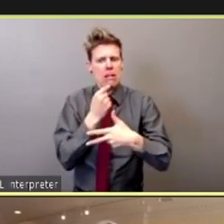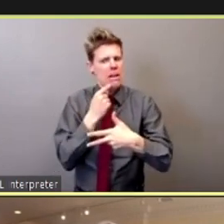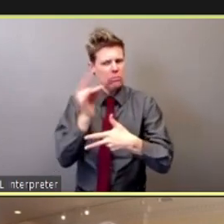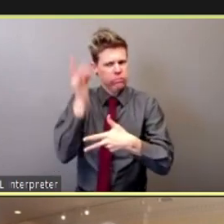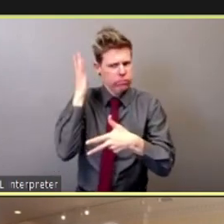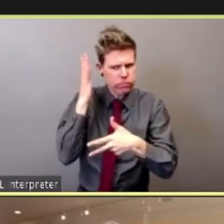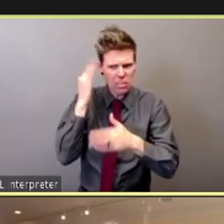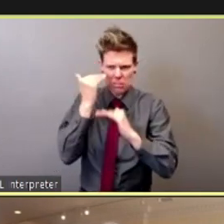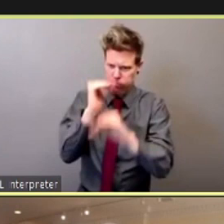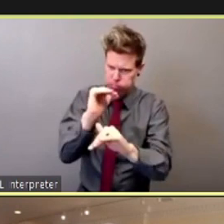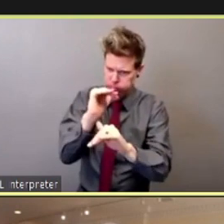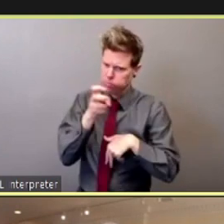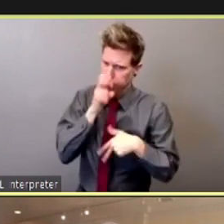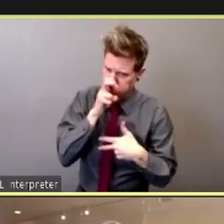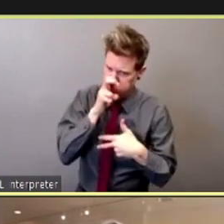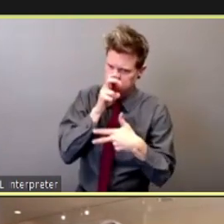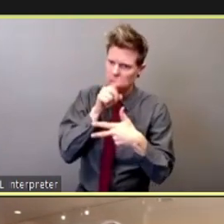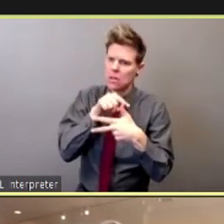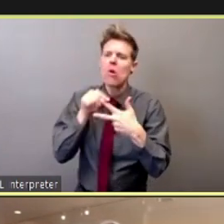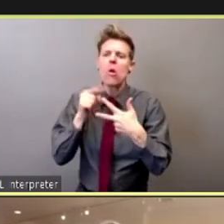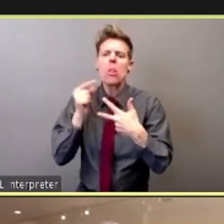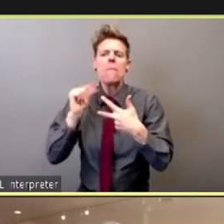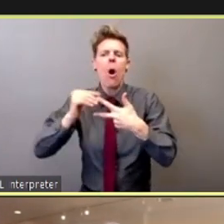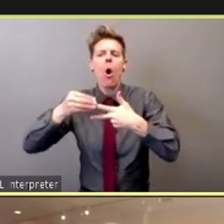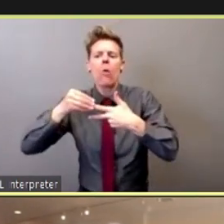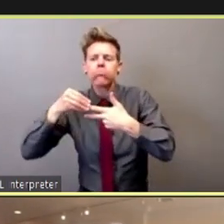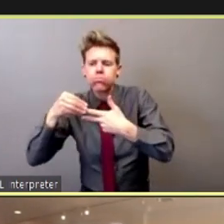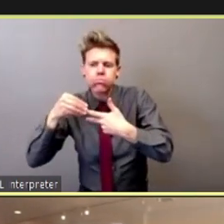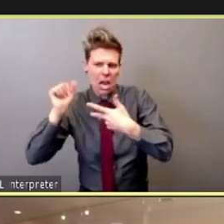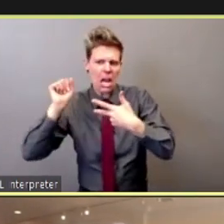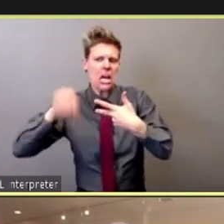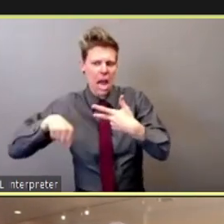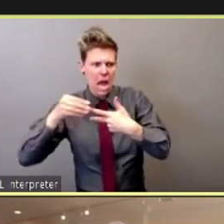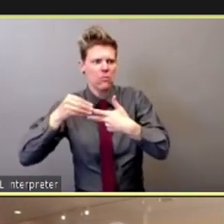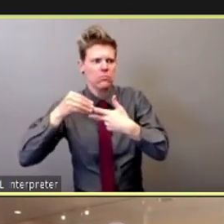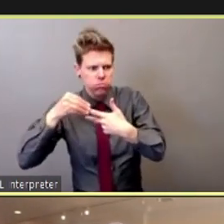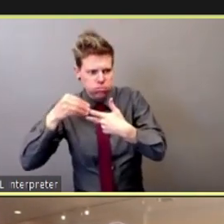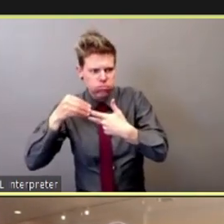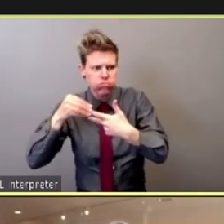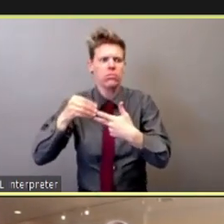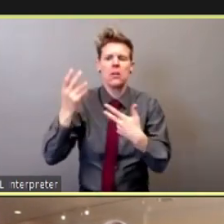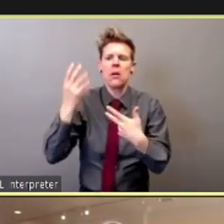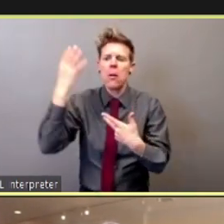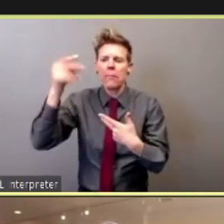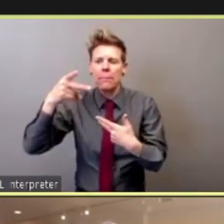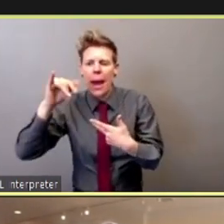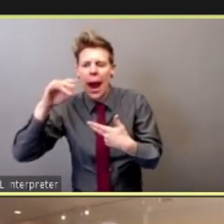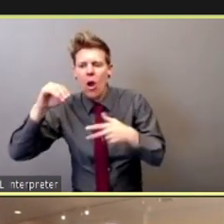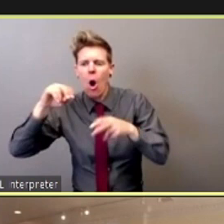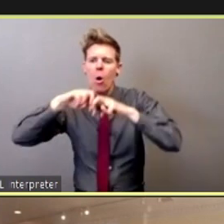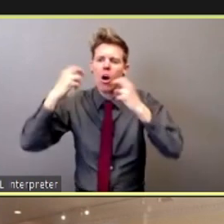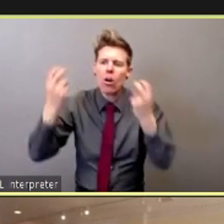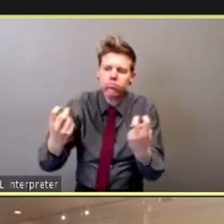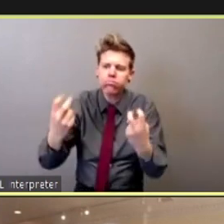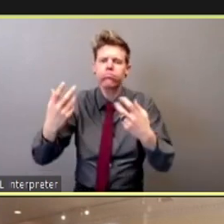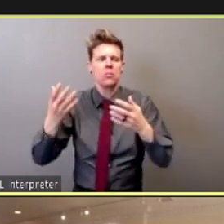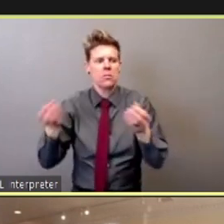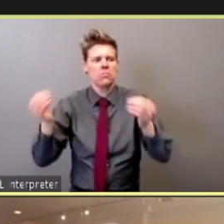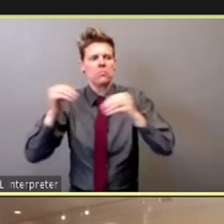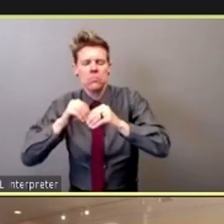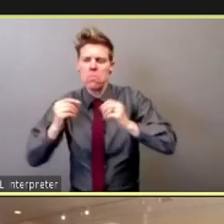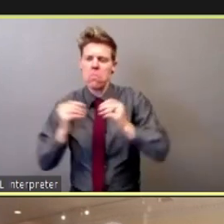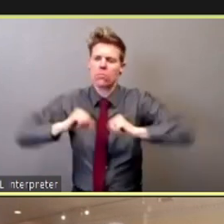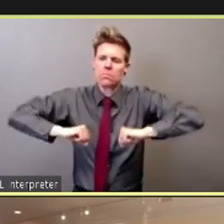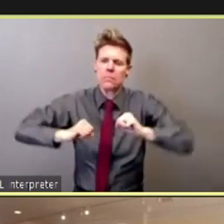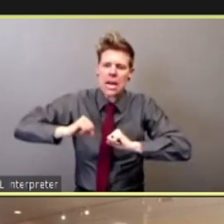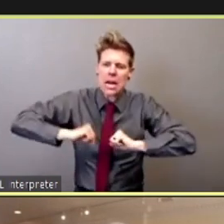them by having heated outdoor spaces, but it's not the same. And our winter months can be harsh here. And so